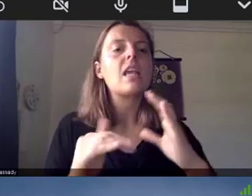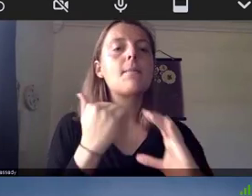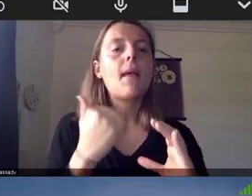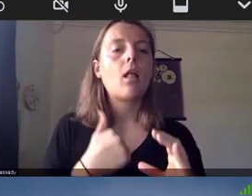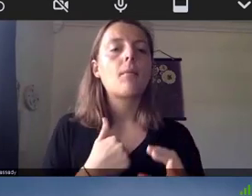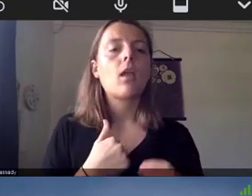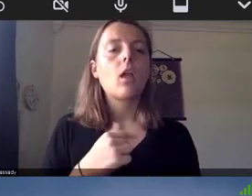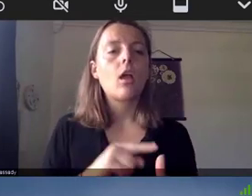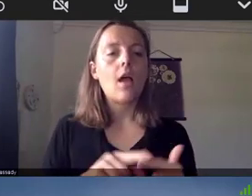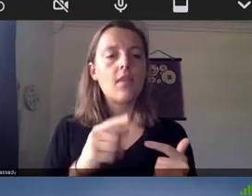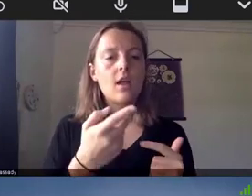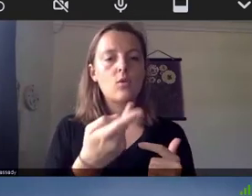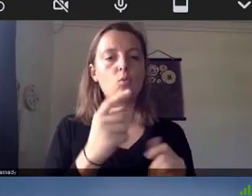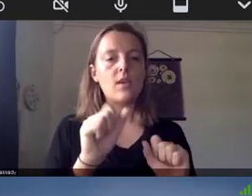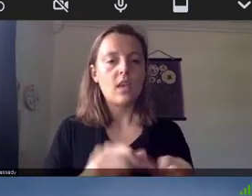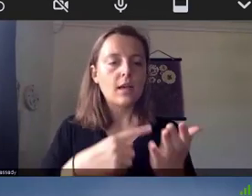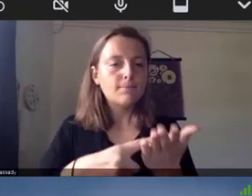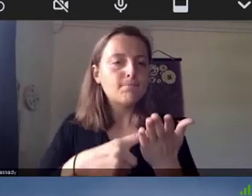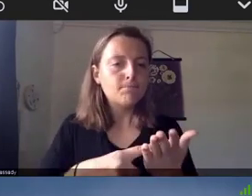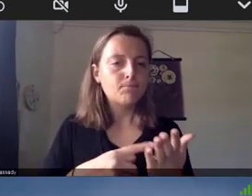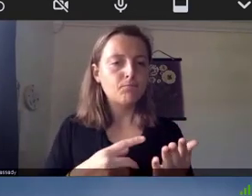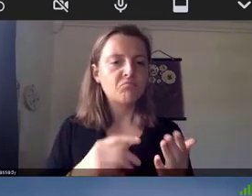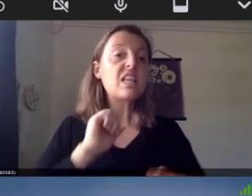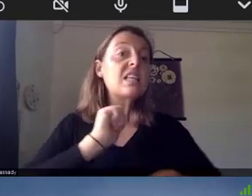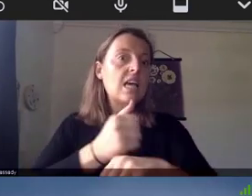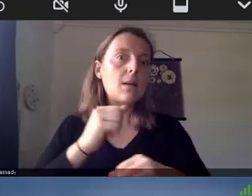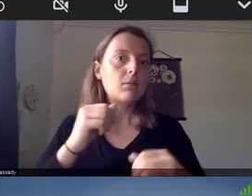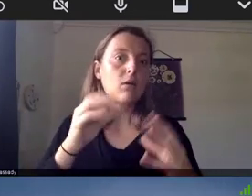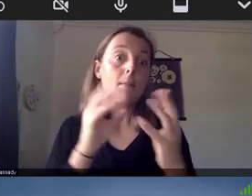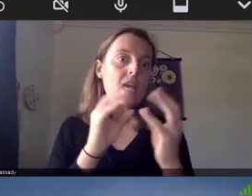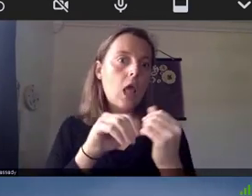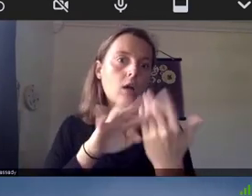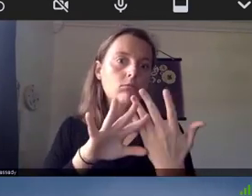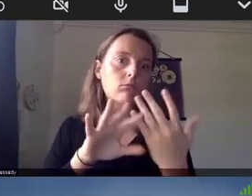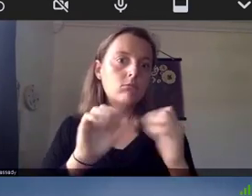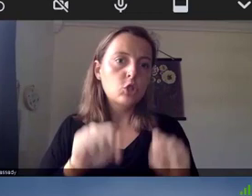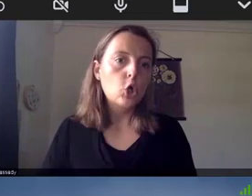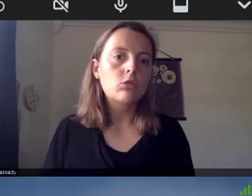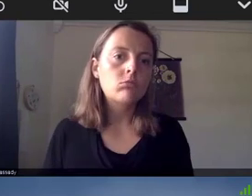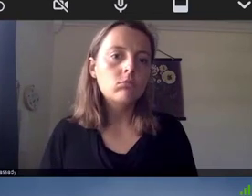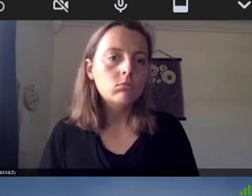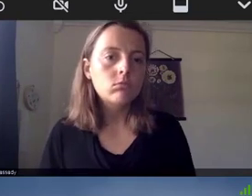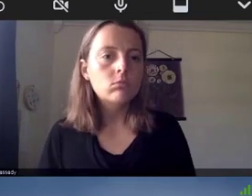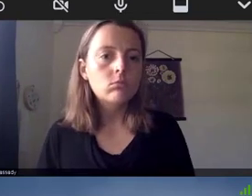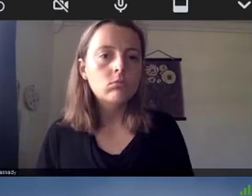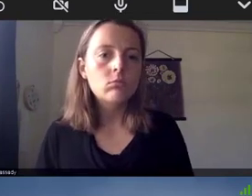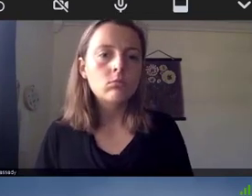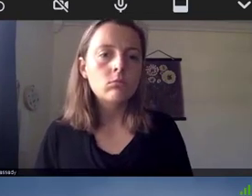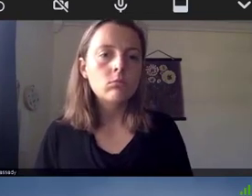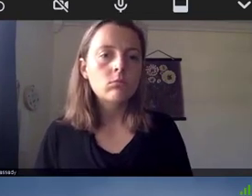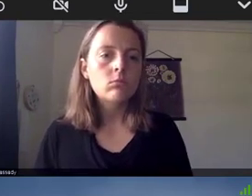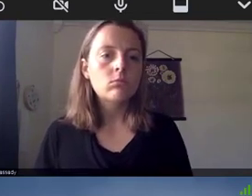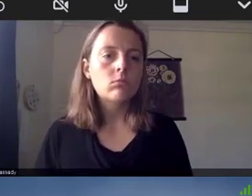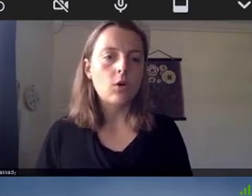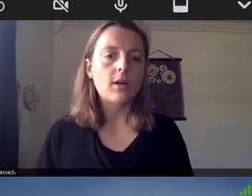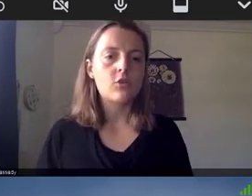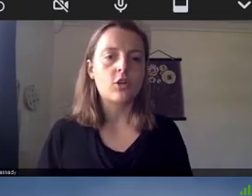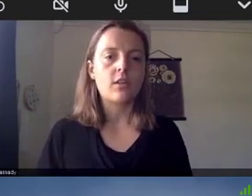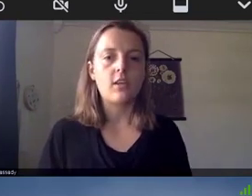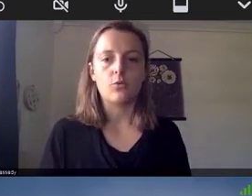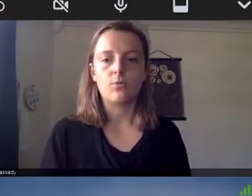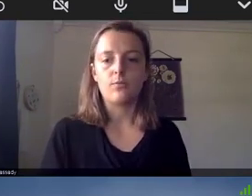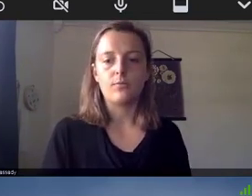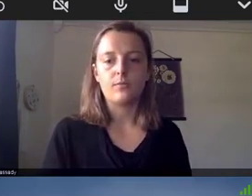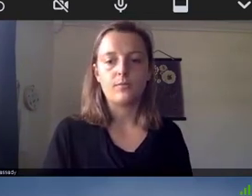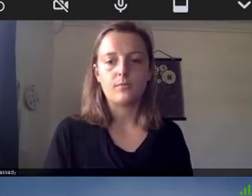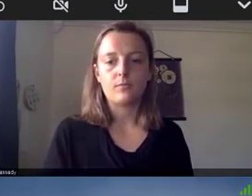we can maybe try to set up a meeting and discuss it. Okay, sure. Okay,